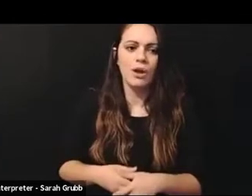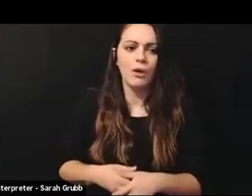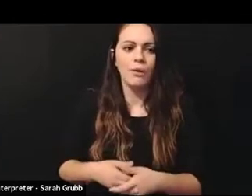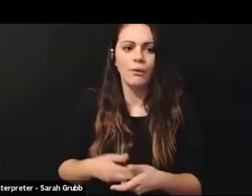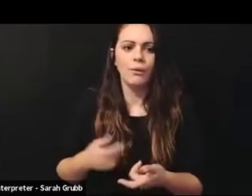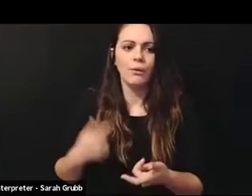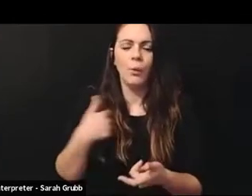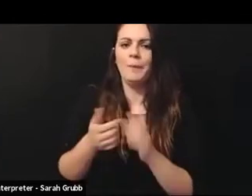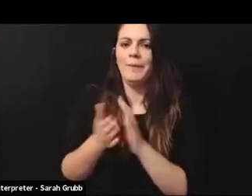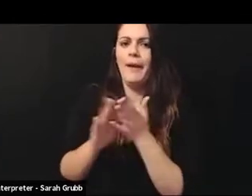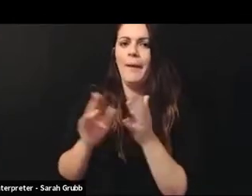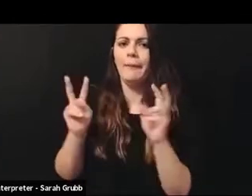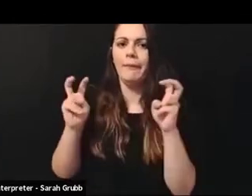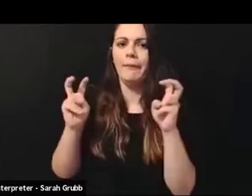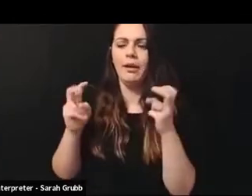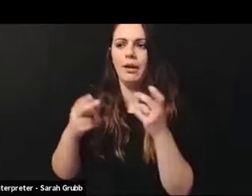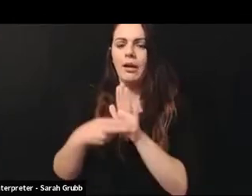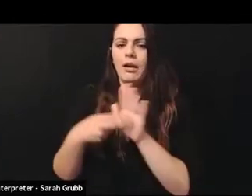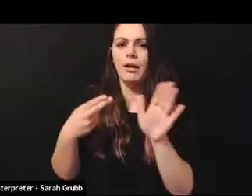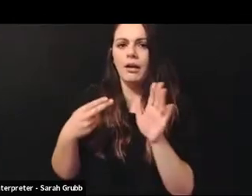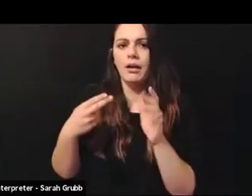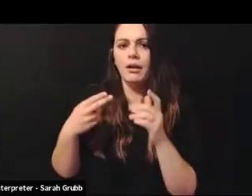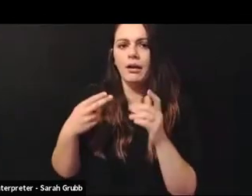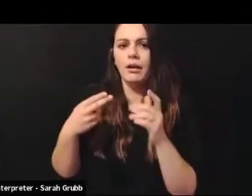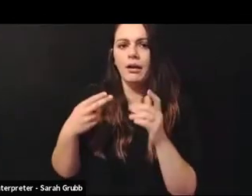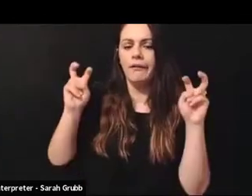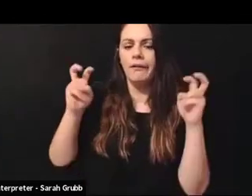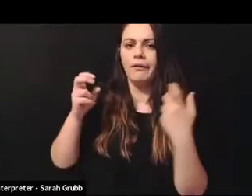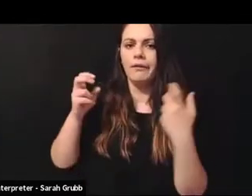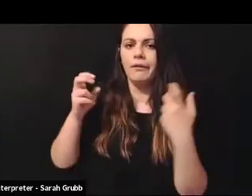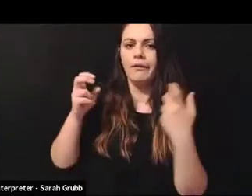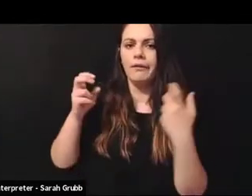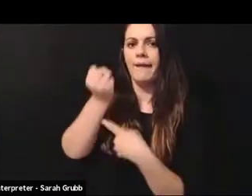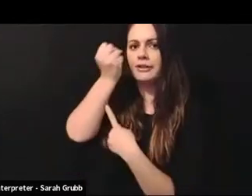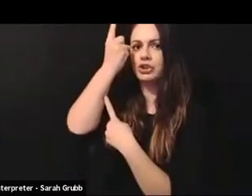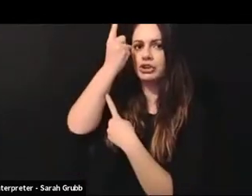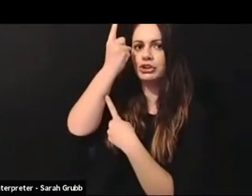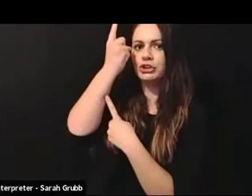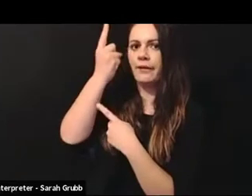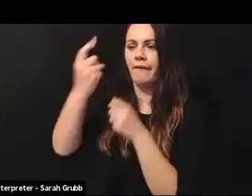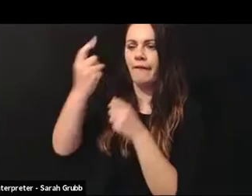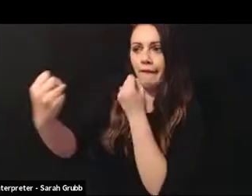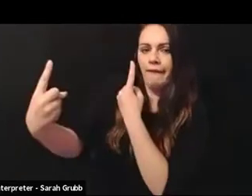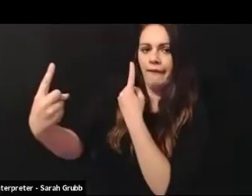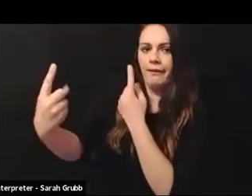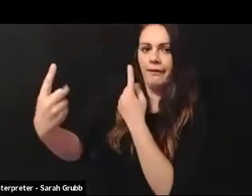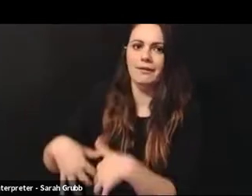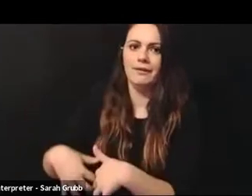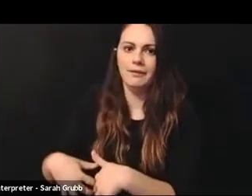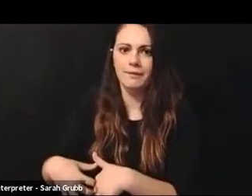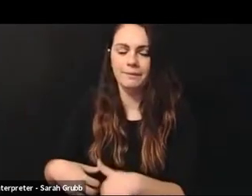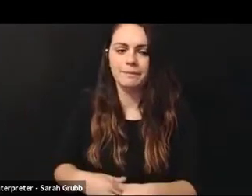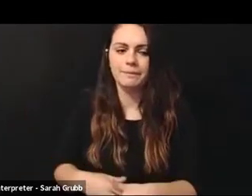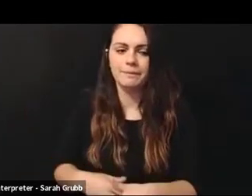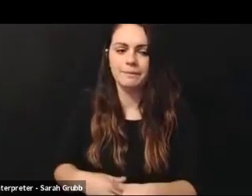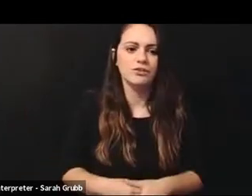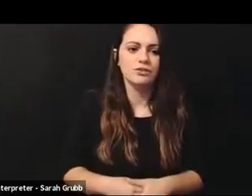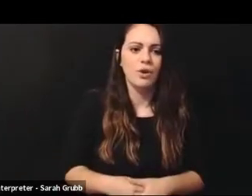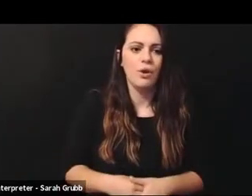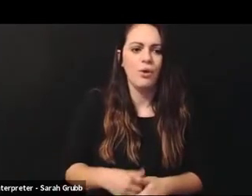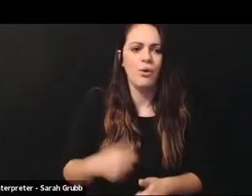to the article, we give a lot of examples, but I have a couple that I want to share with you right now before we'll stop for a little check-in on